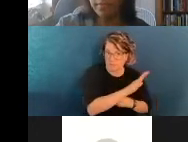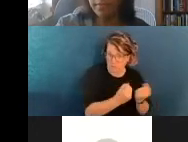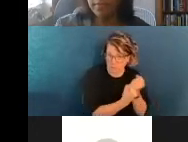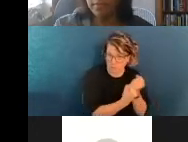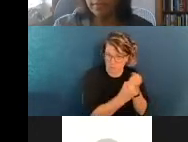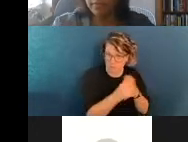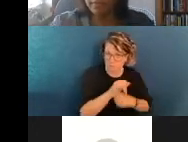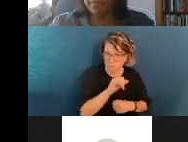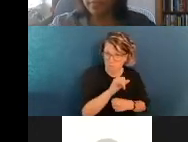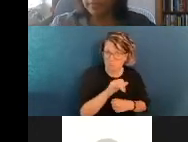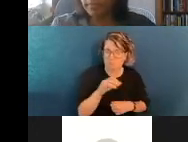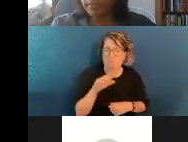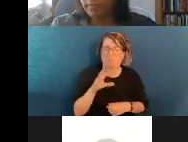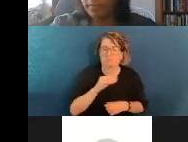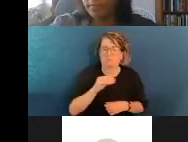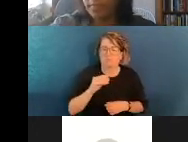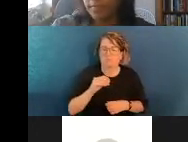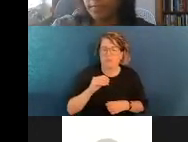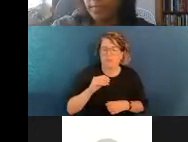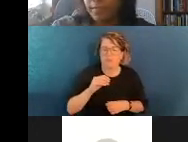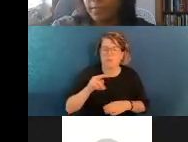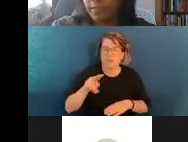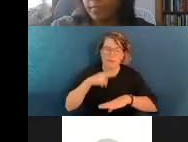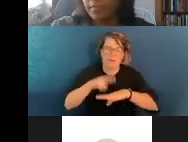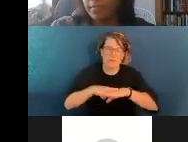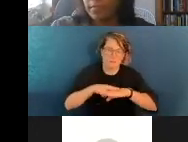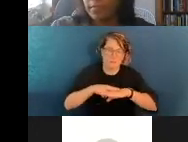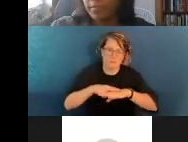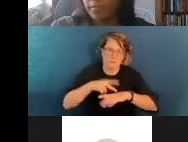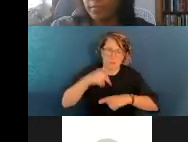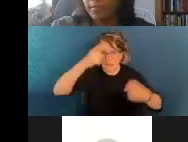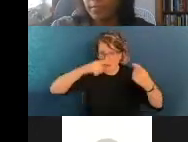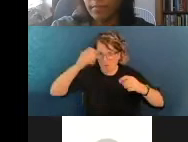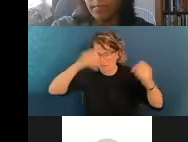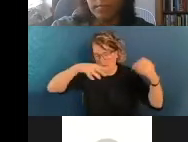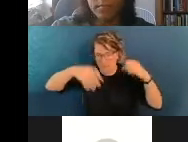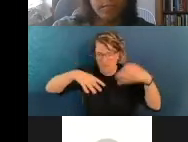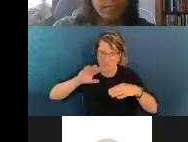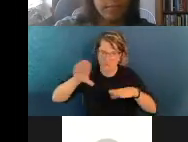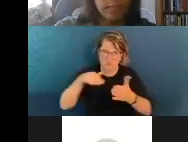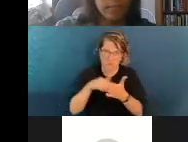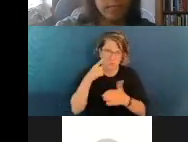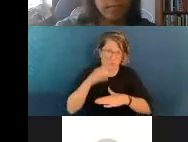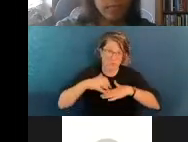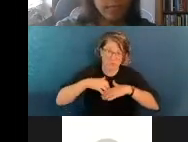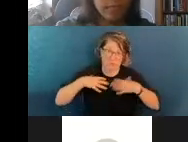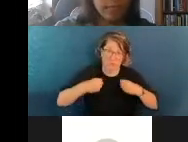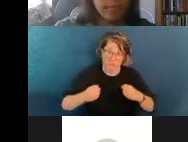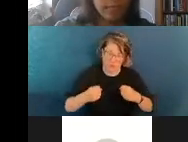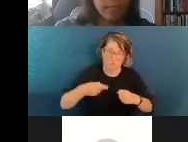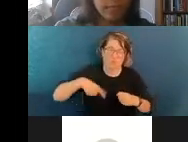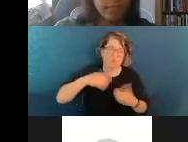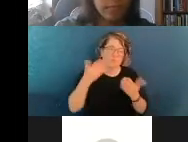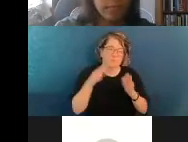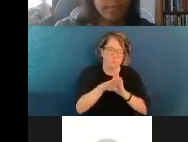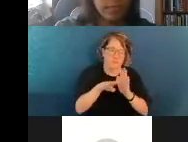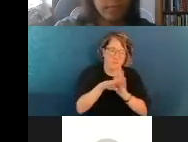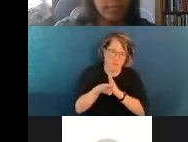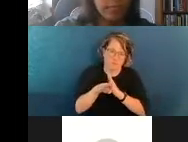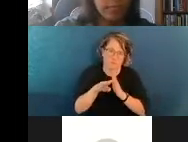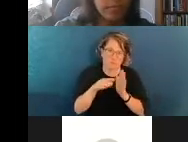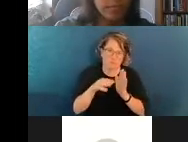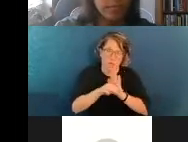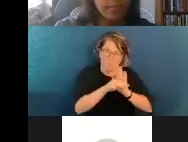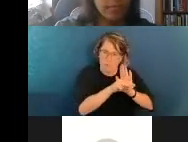National Collaborating Center for Indigenous Health, have recently developed learning modules for the organization which focus